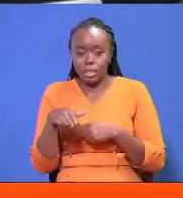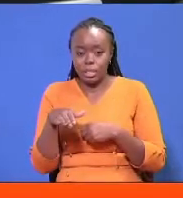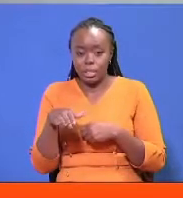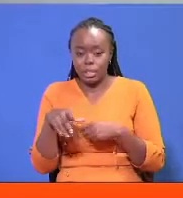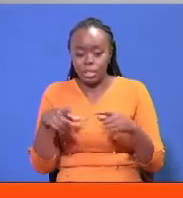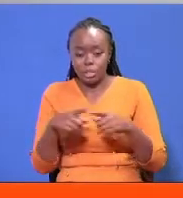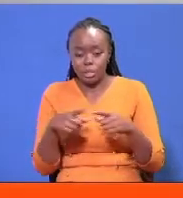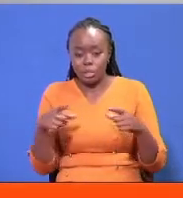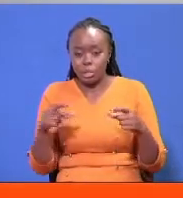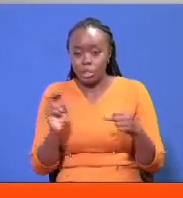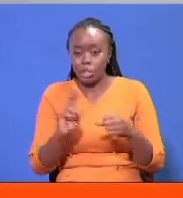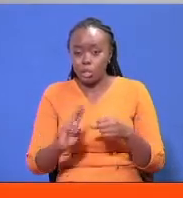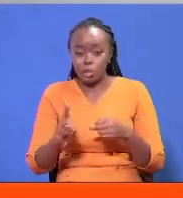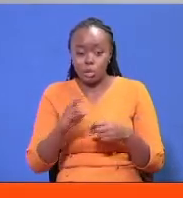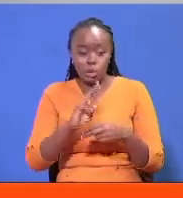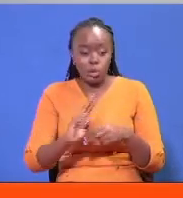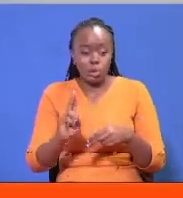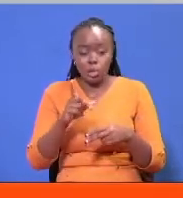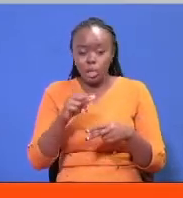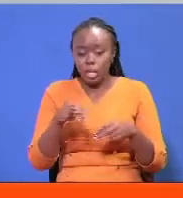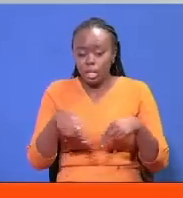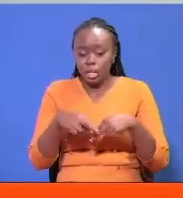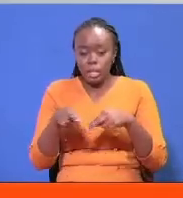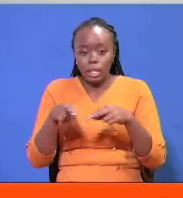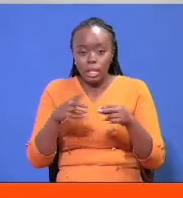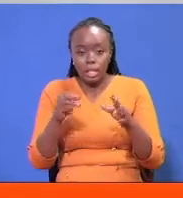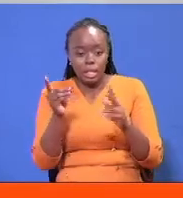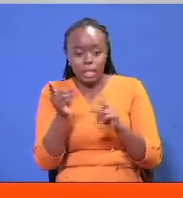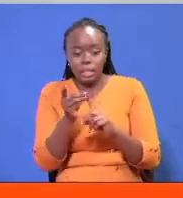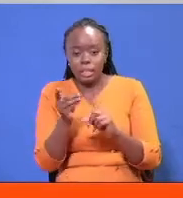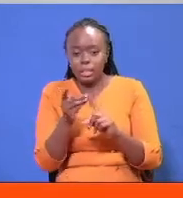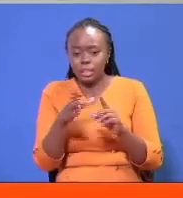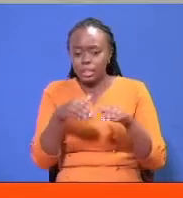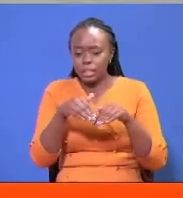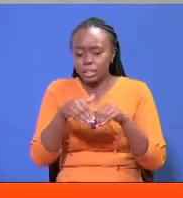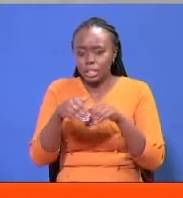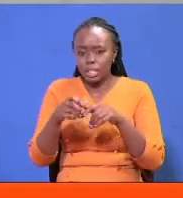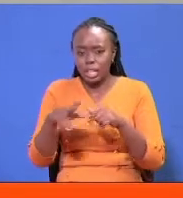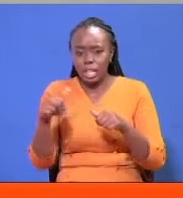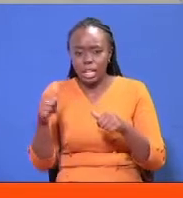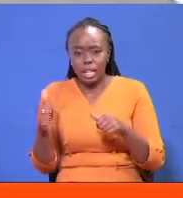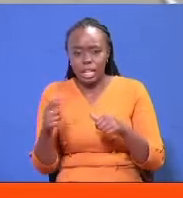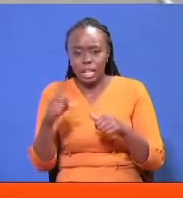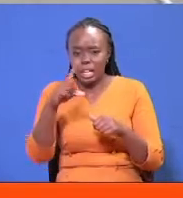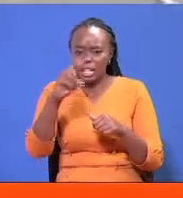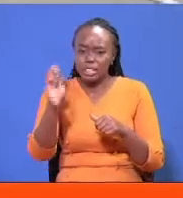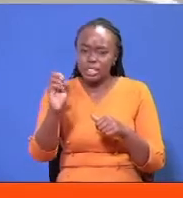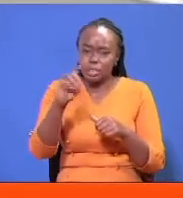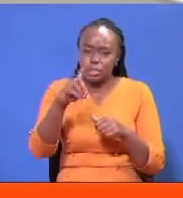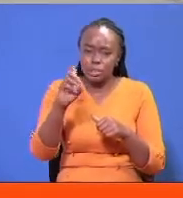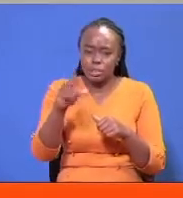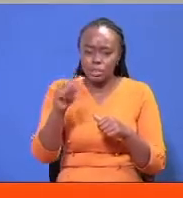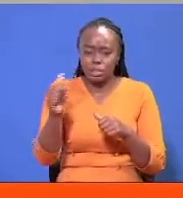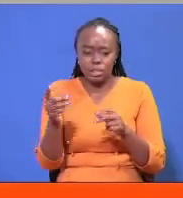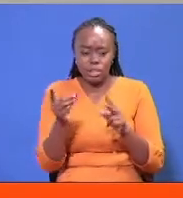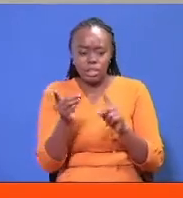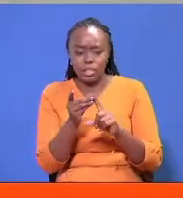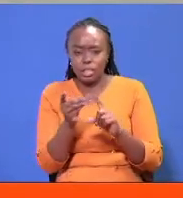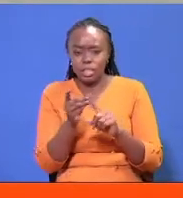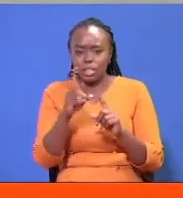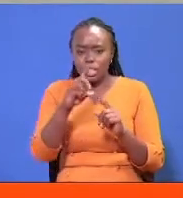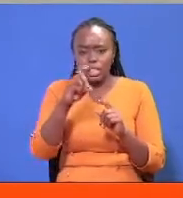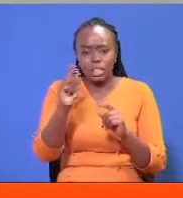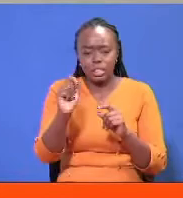niche. Using drone survey, digital outputs include the following: orthomosaic or photo maps, digital surface and terrain